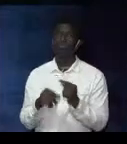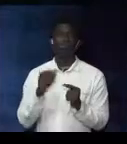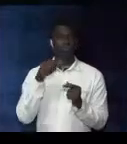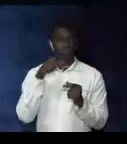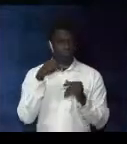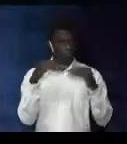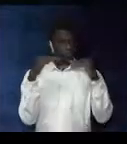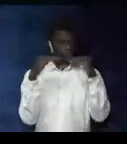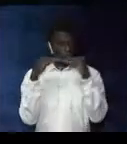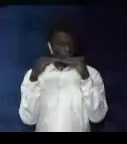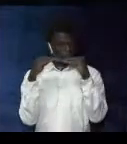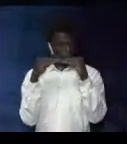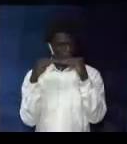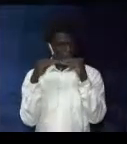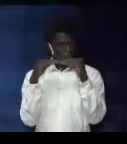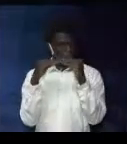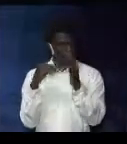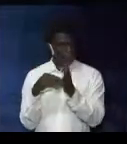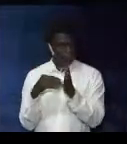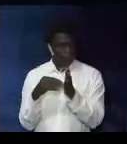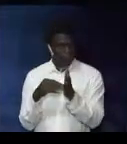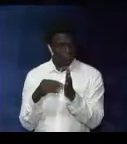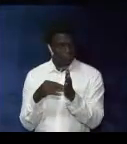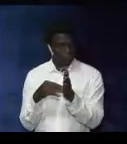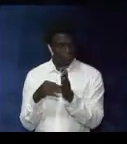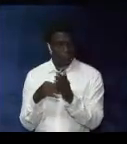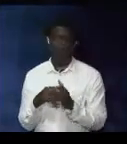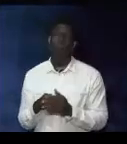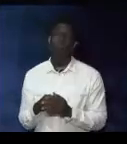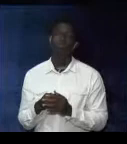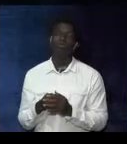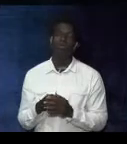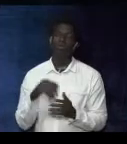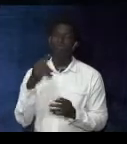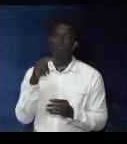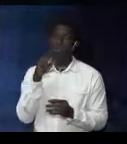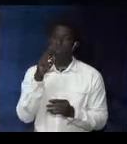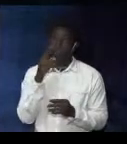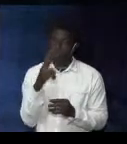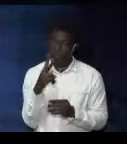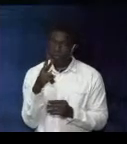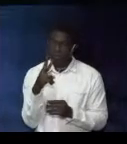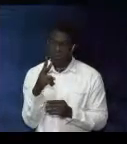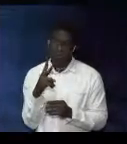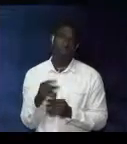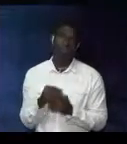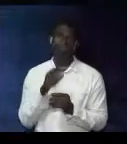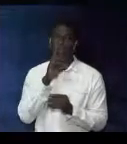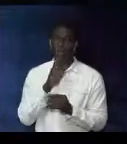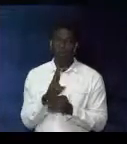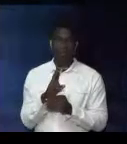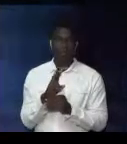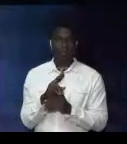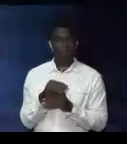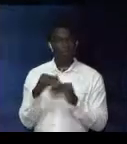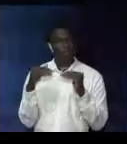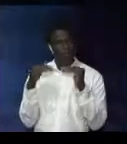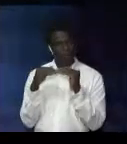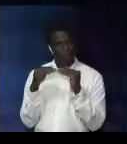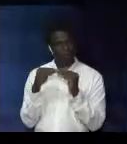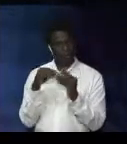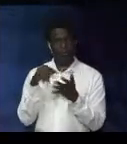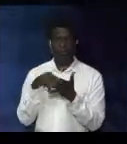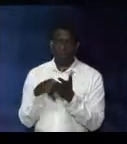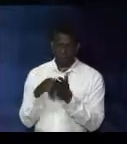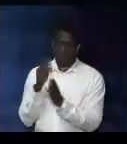So yeah, that's it. No overlap on this side, no overlap on this side. The 2 shapes on each side are exactly equal, saying that